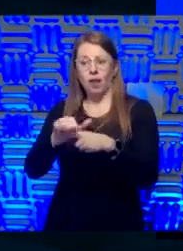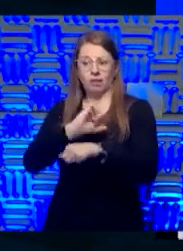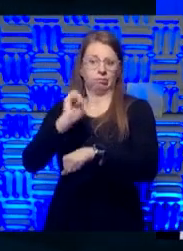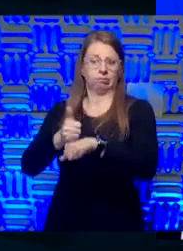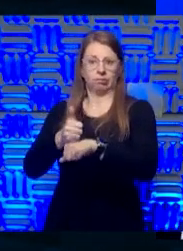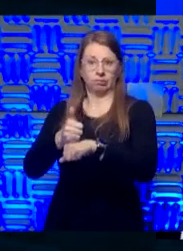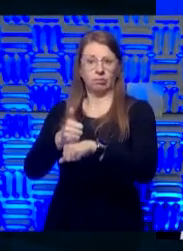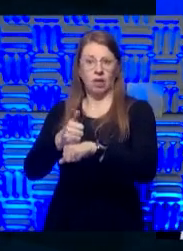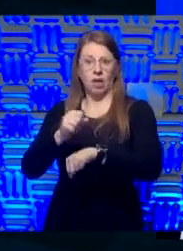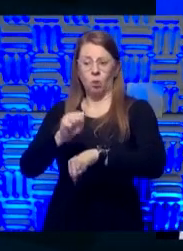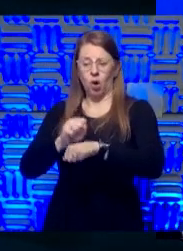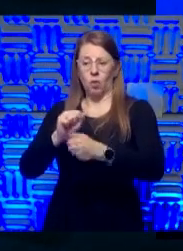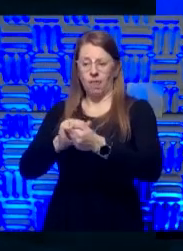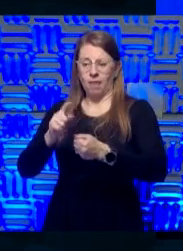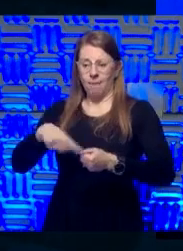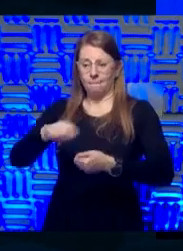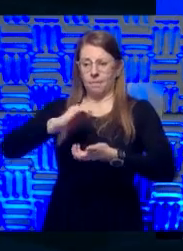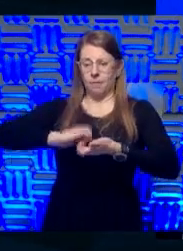Dana, it's